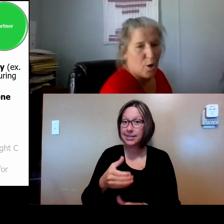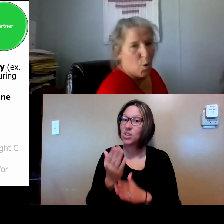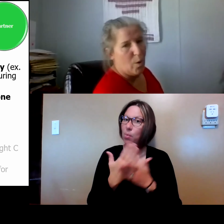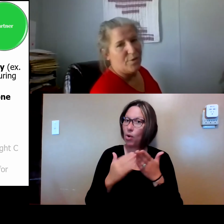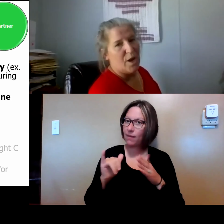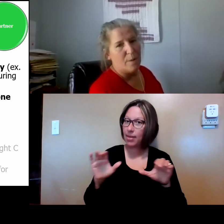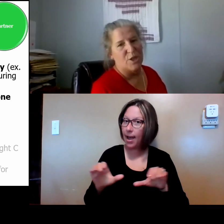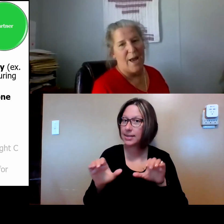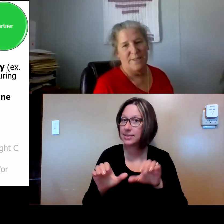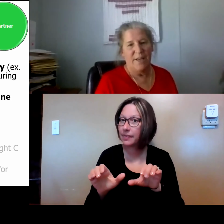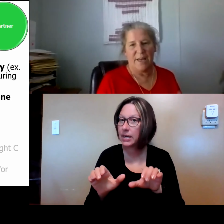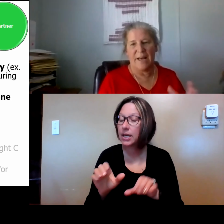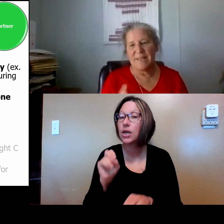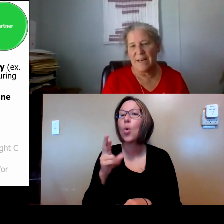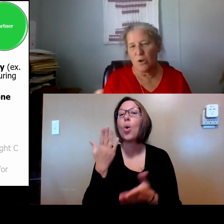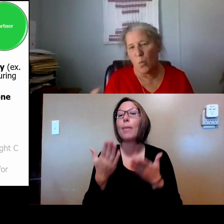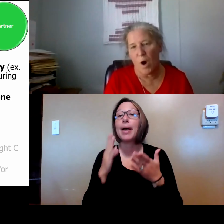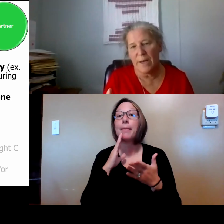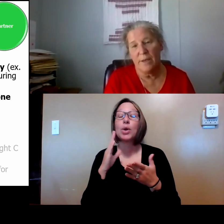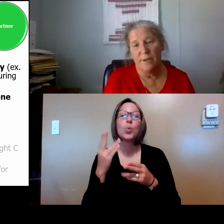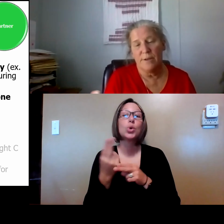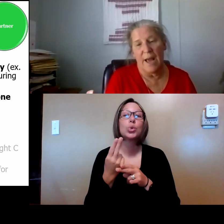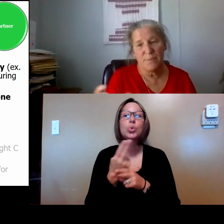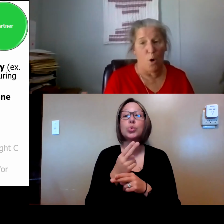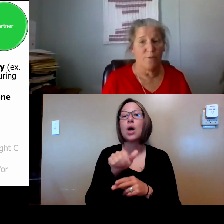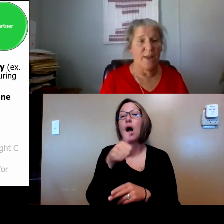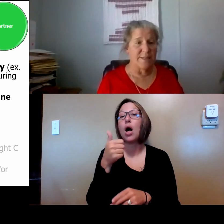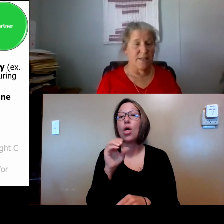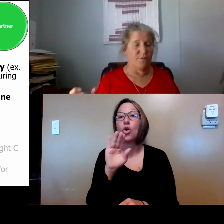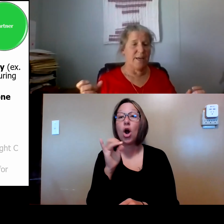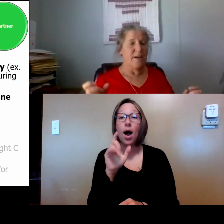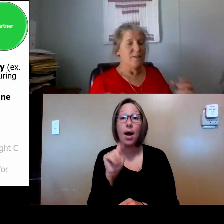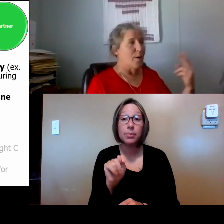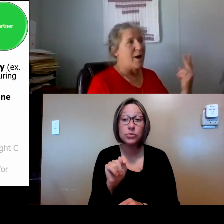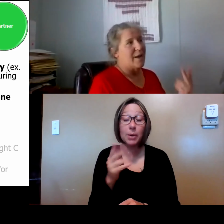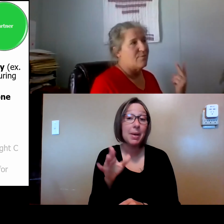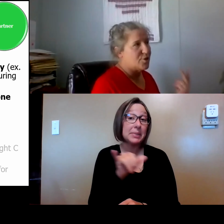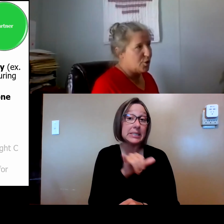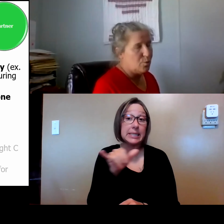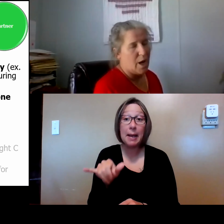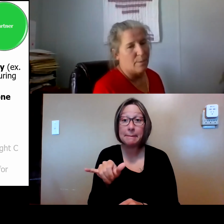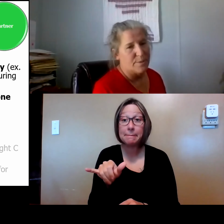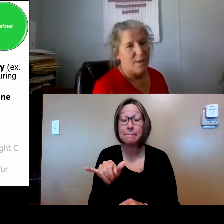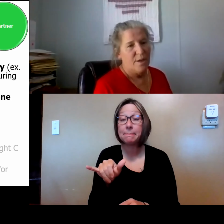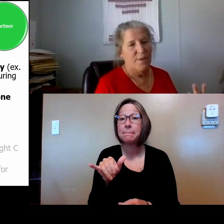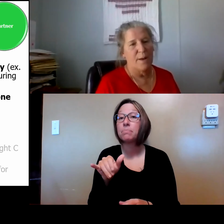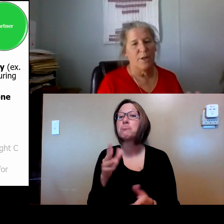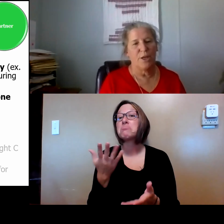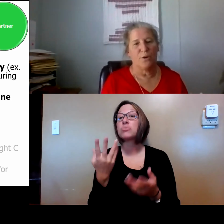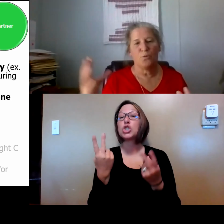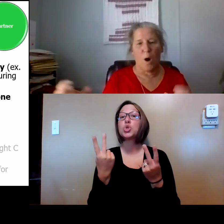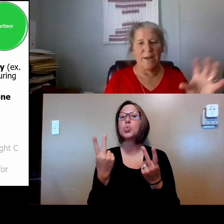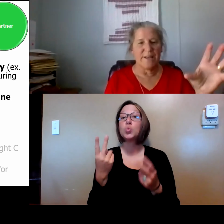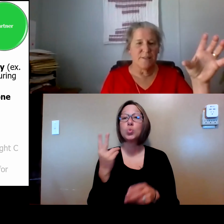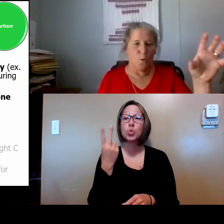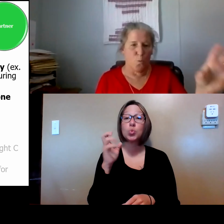movement with an object, an identical one, as part of the activity. So I might have two cups that I'm going to